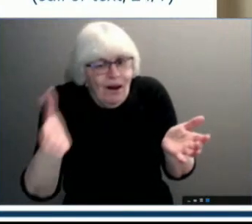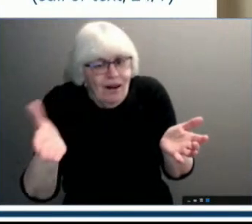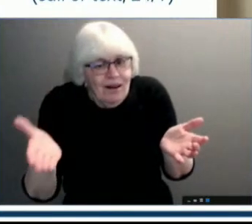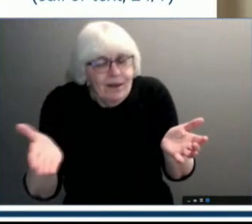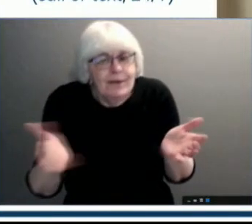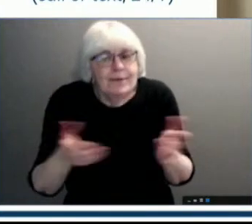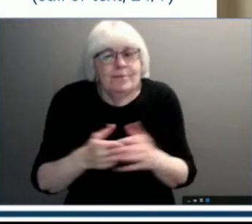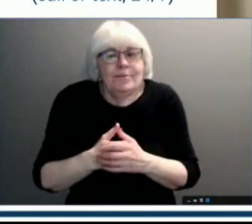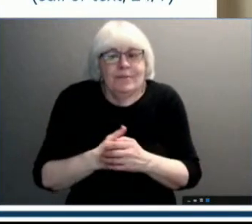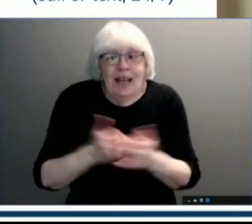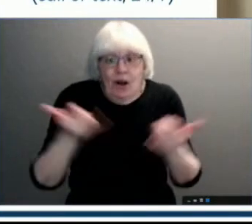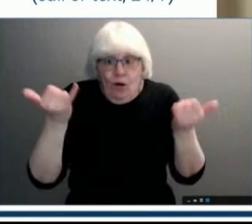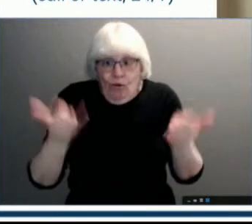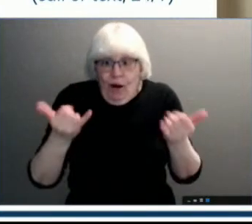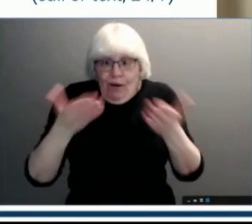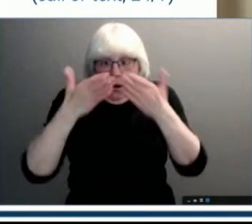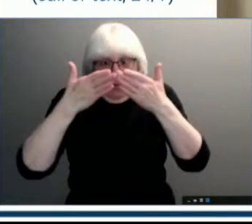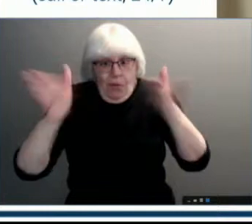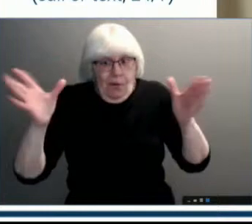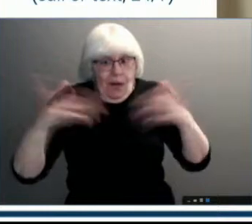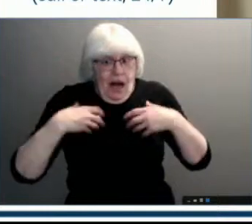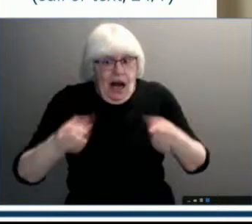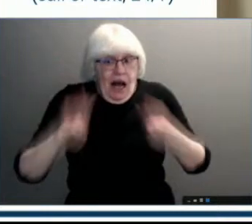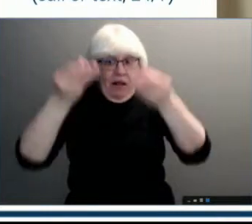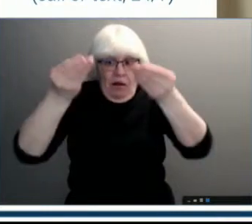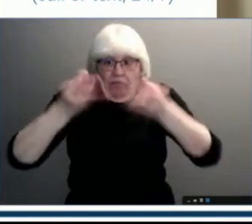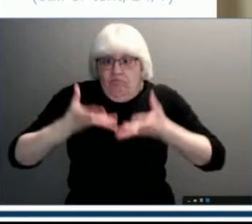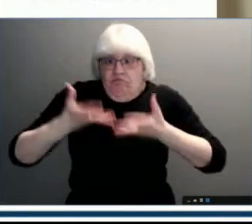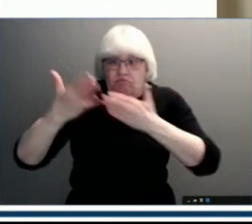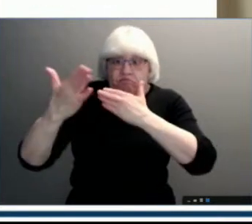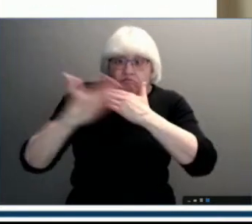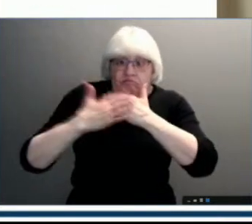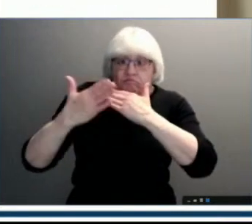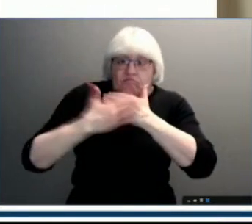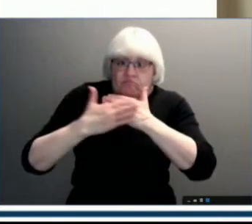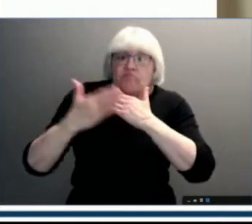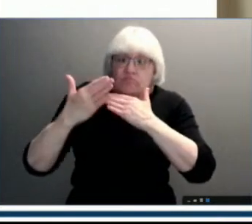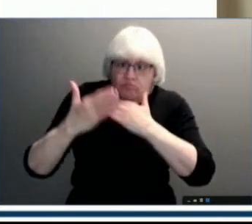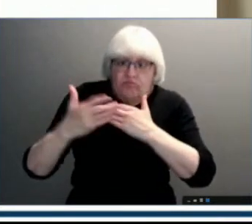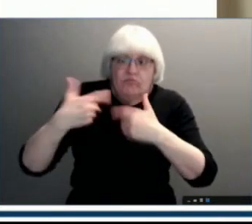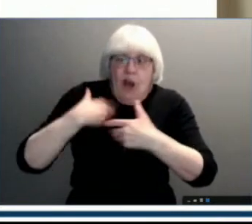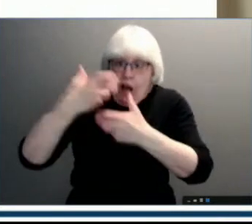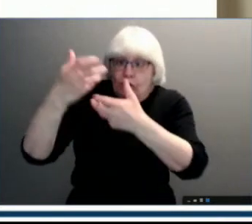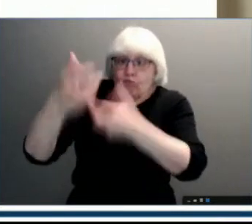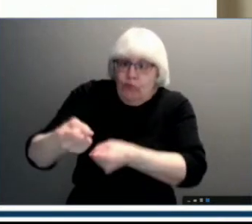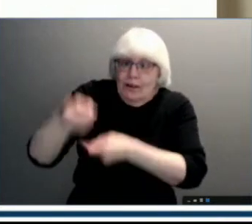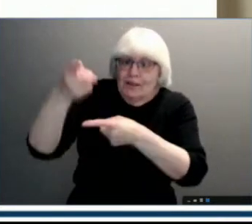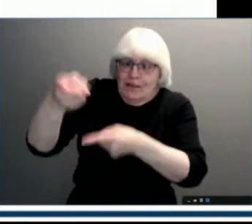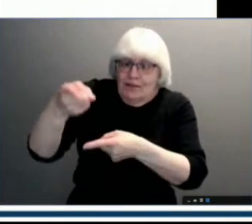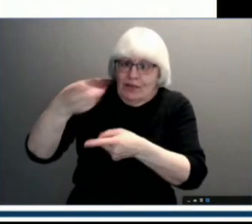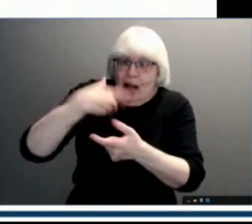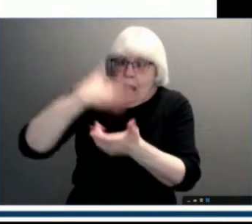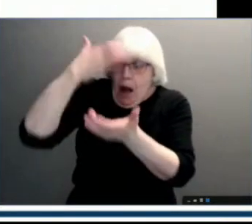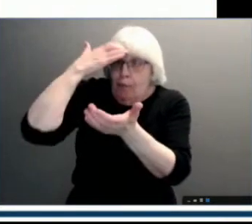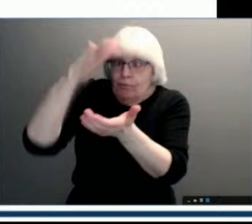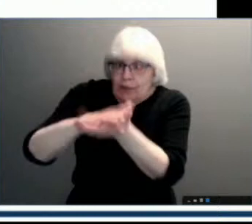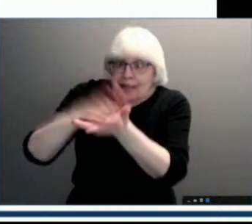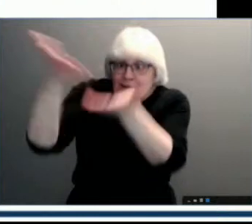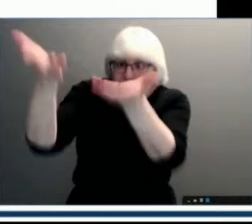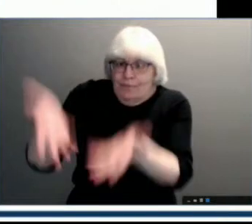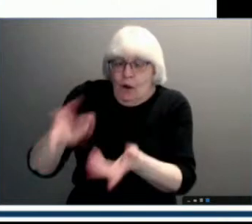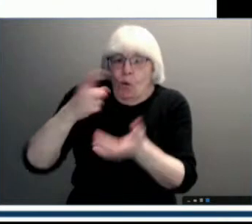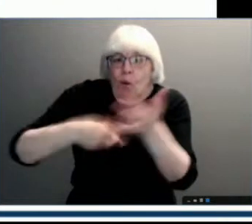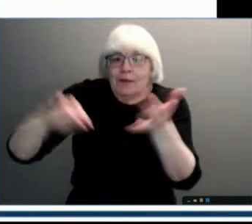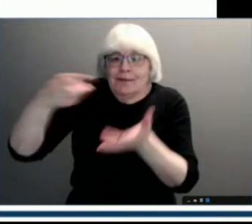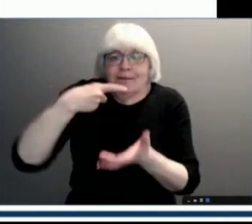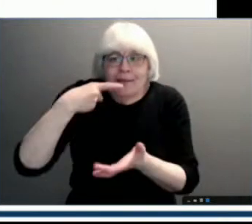that is based on the information in front of them. And I trust them and I believe them. And I think Nova Scotians do too. Unfortunately, that's all the time